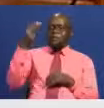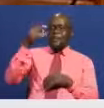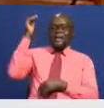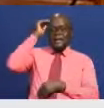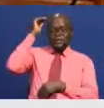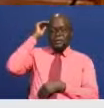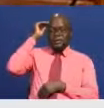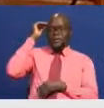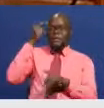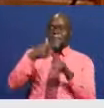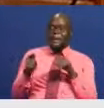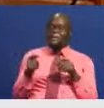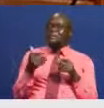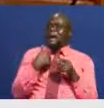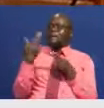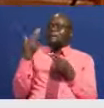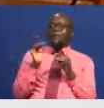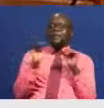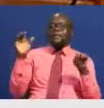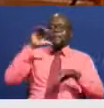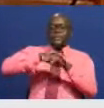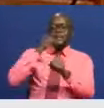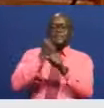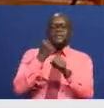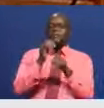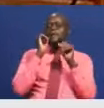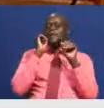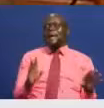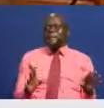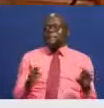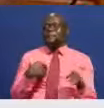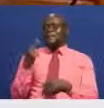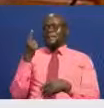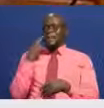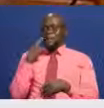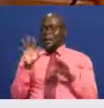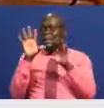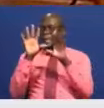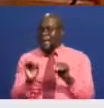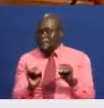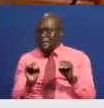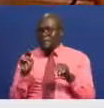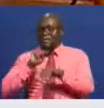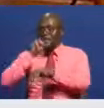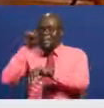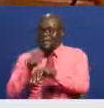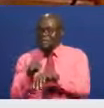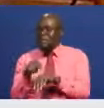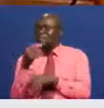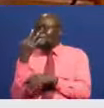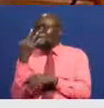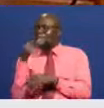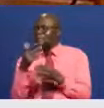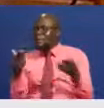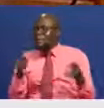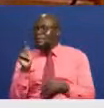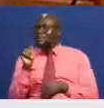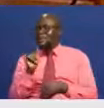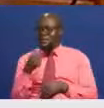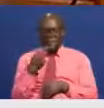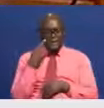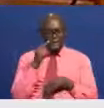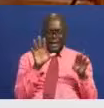education, but with zero hope of getting employed. Then they look at the budget of the nation and they try and comb through